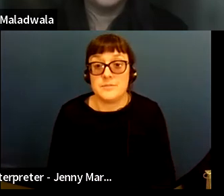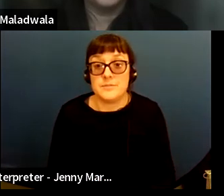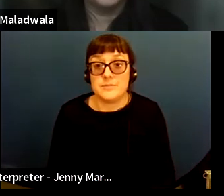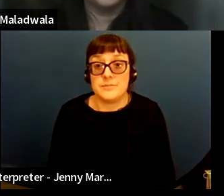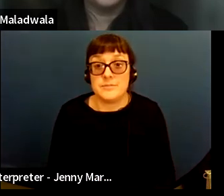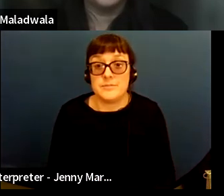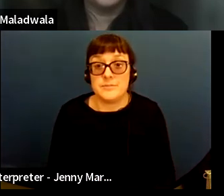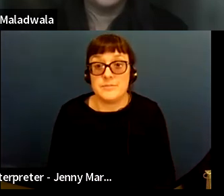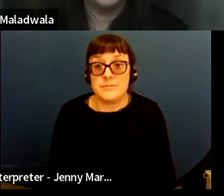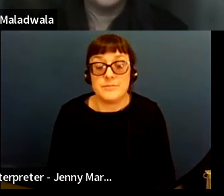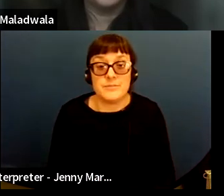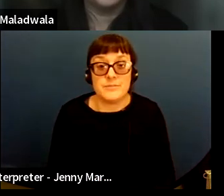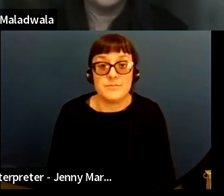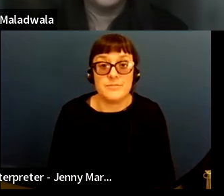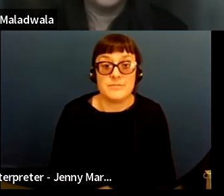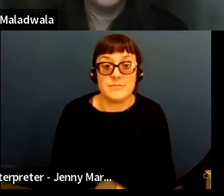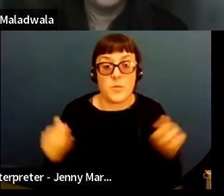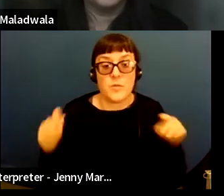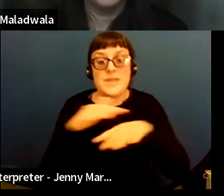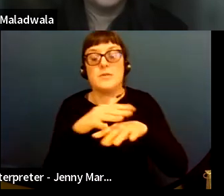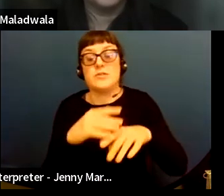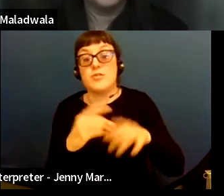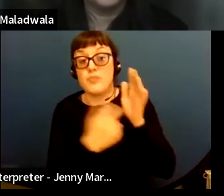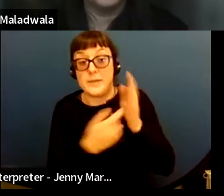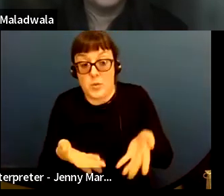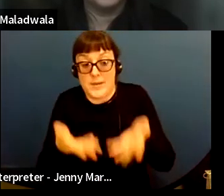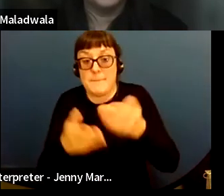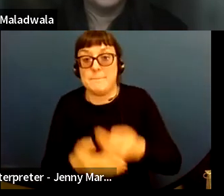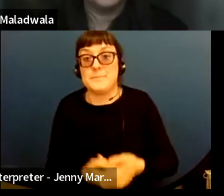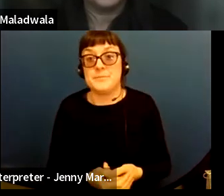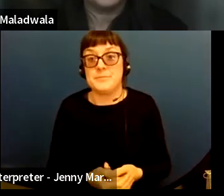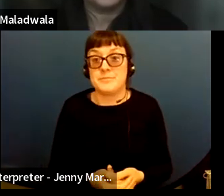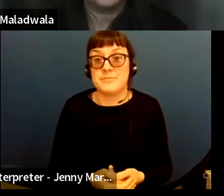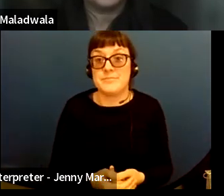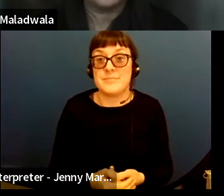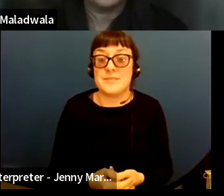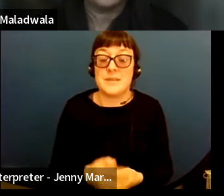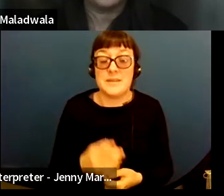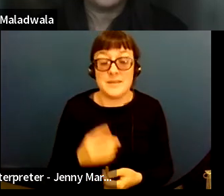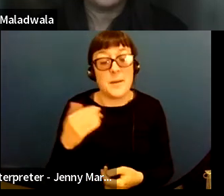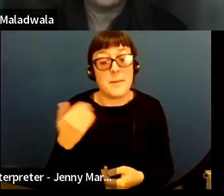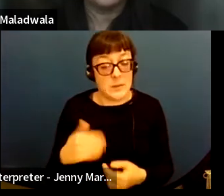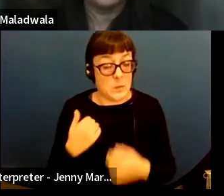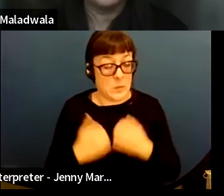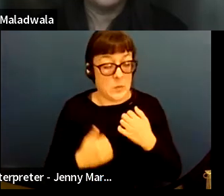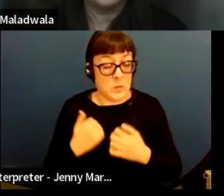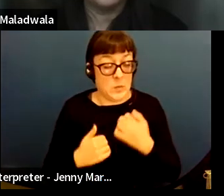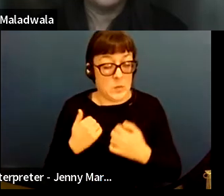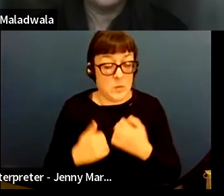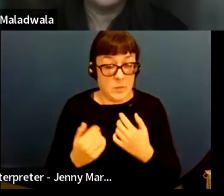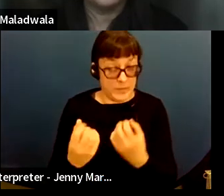I think maybe I'll just. Sorry, go ahead, Robert. Maybe I'll just say that it's been particularly interesting for me to hear